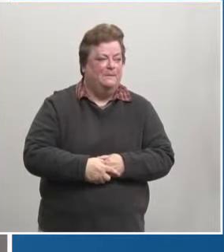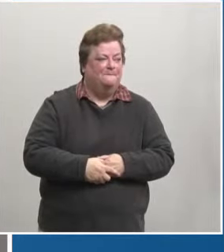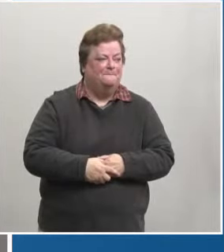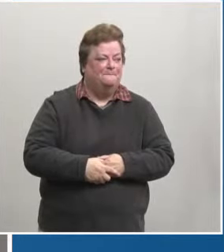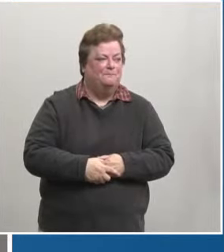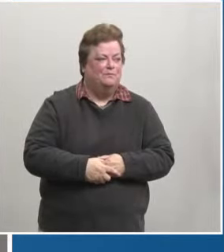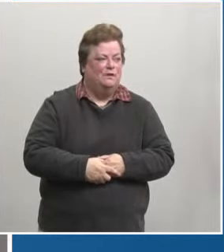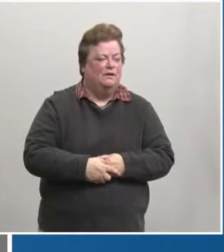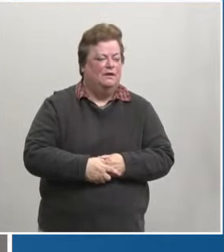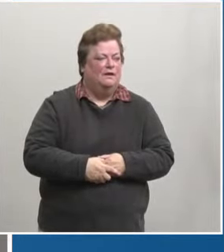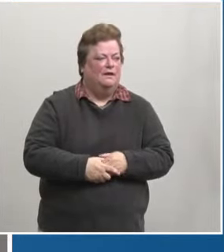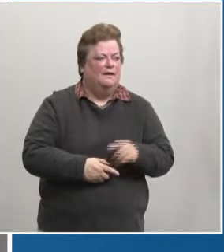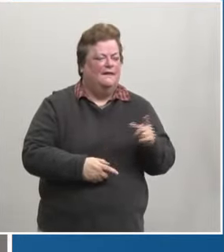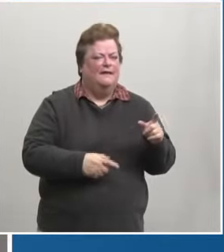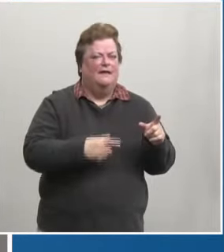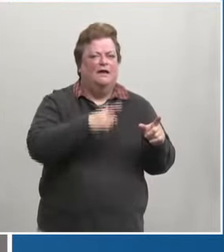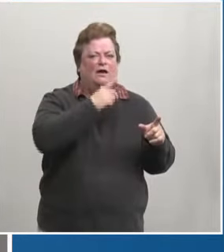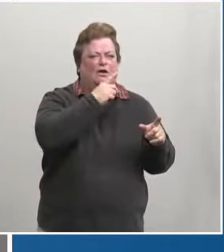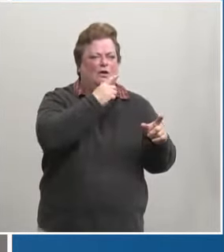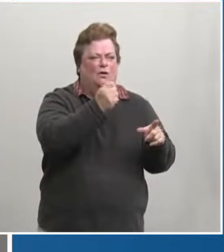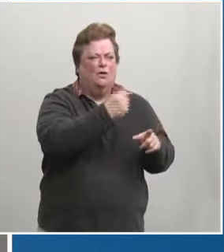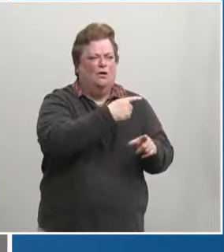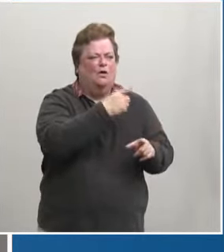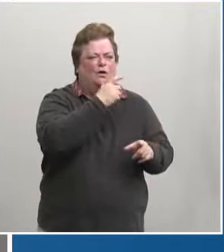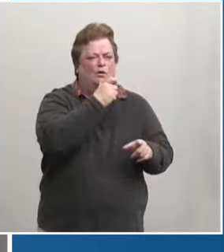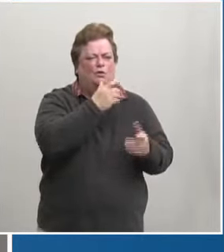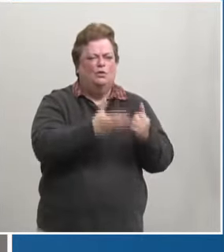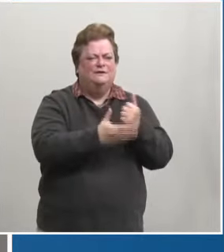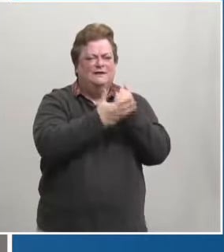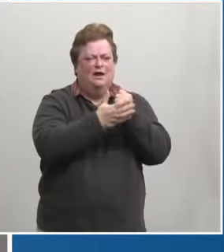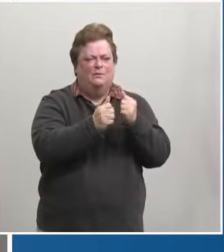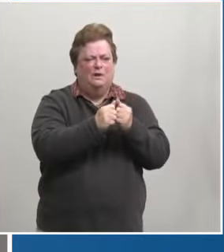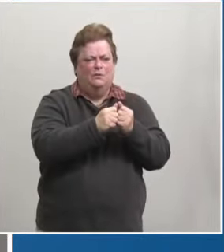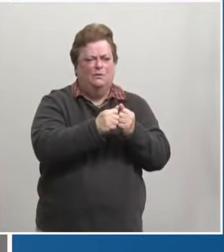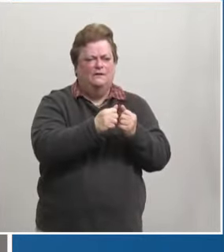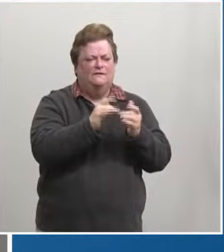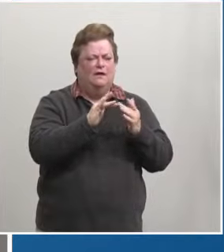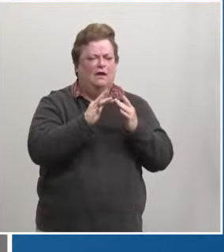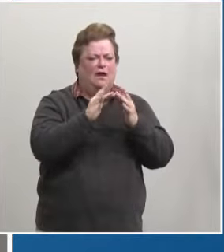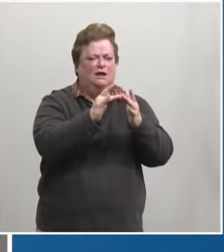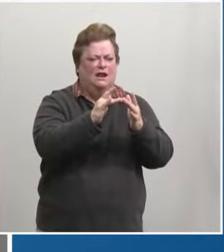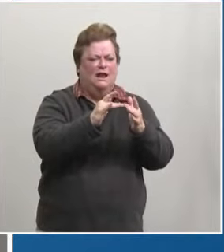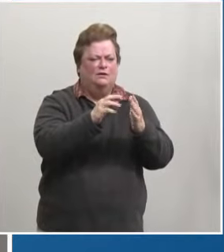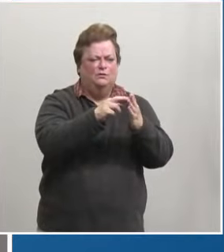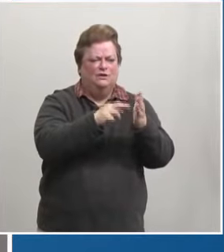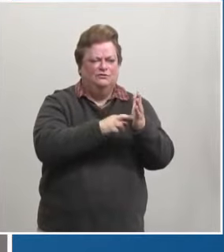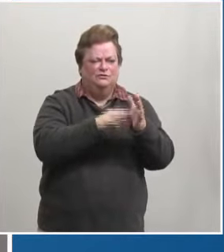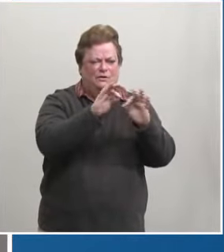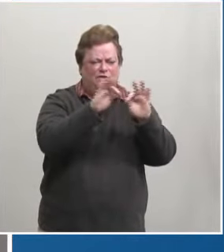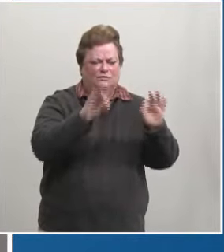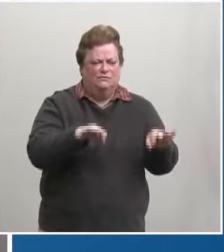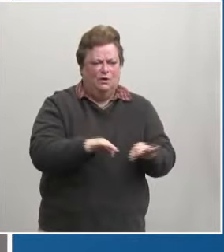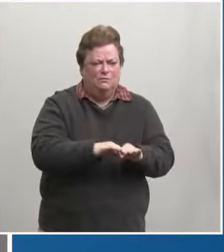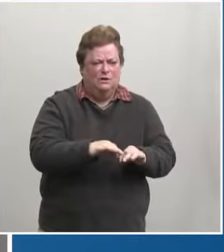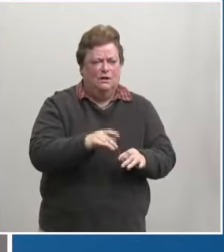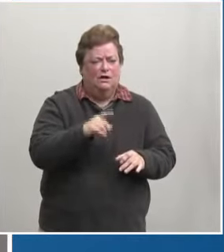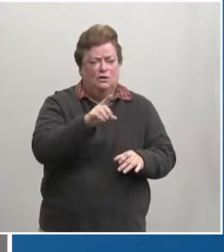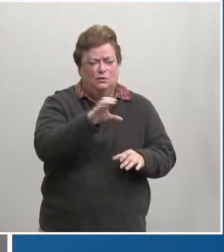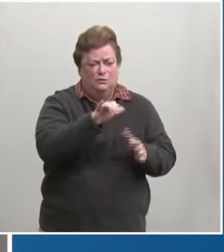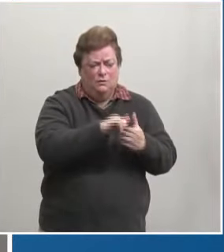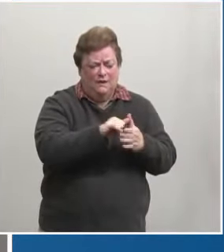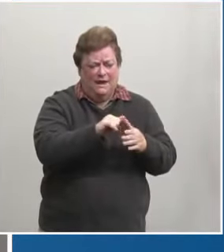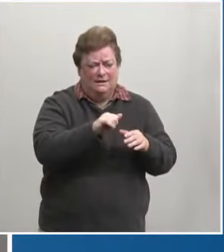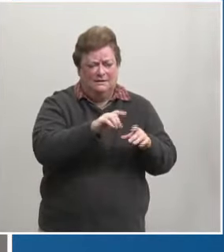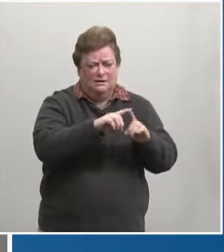For sure. Who is helping with the online registration forms? Like, do you guys do that at the department level? Or are